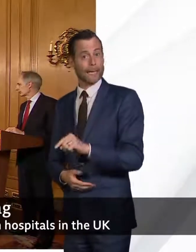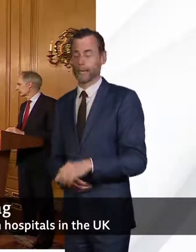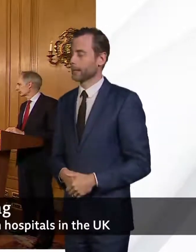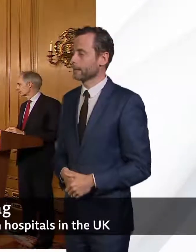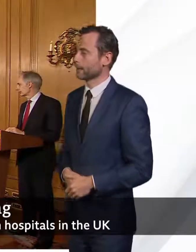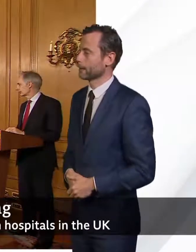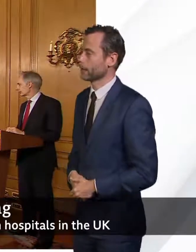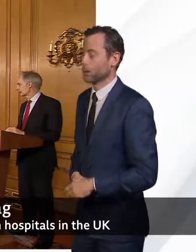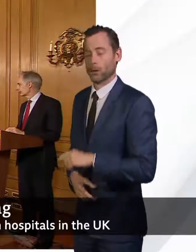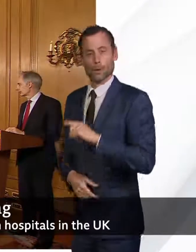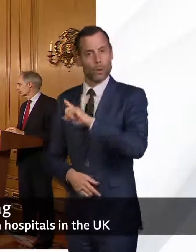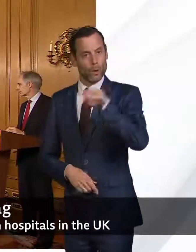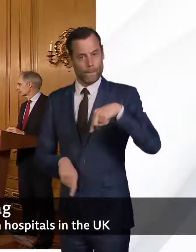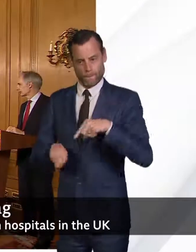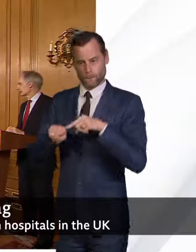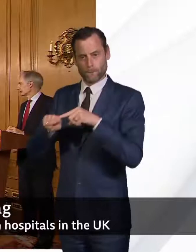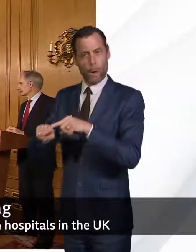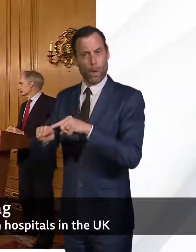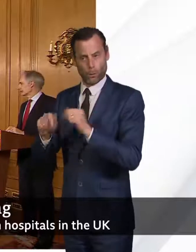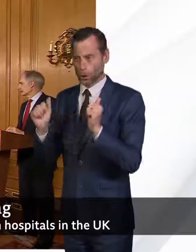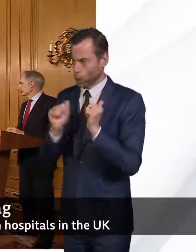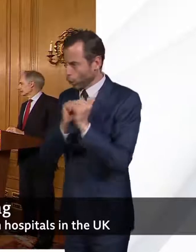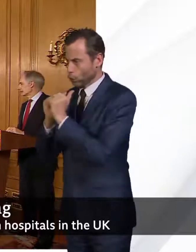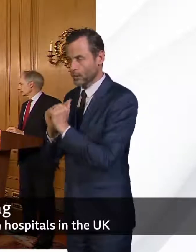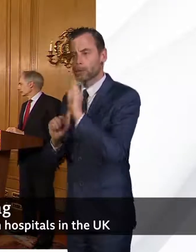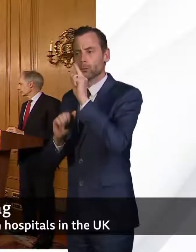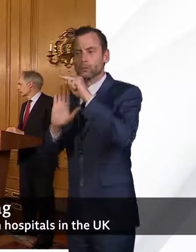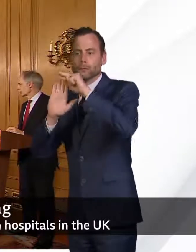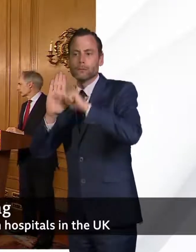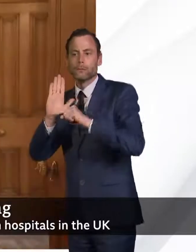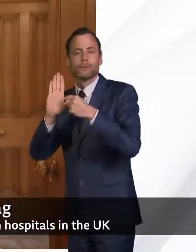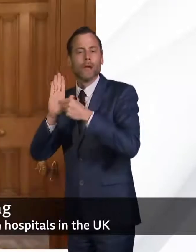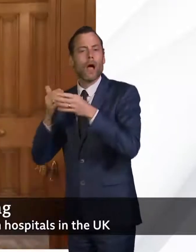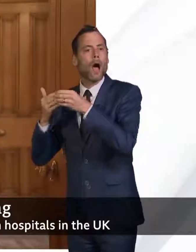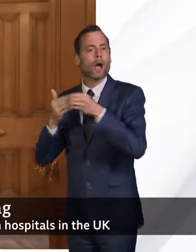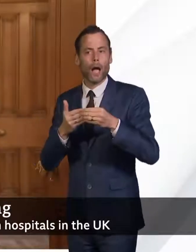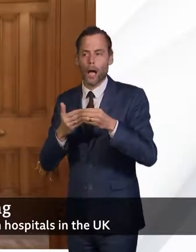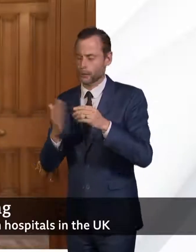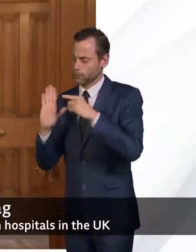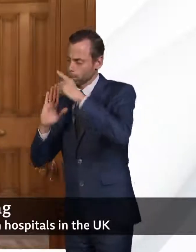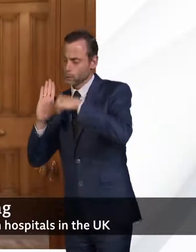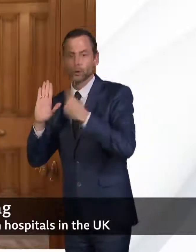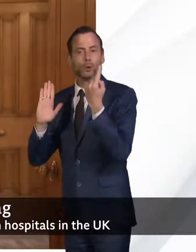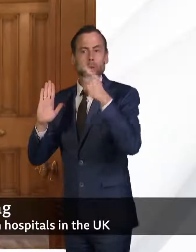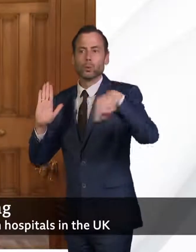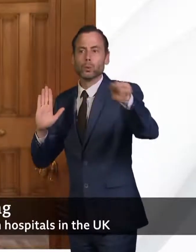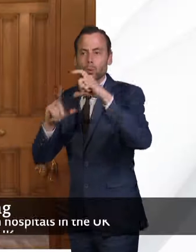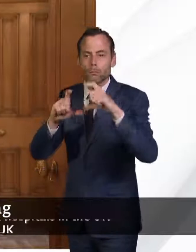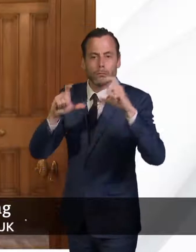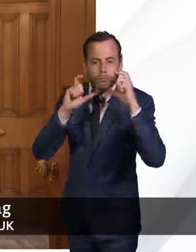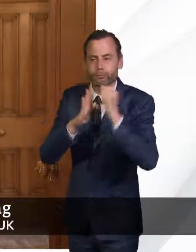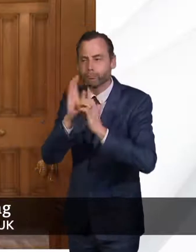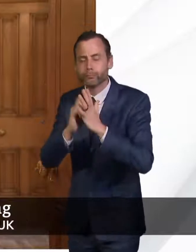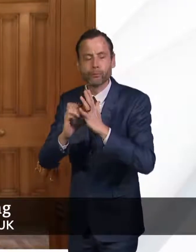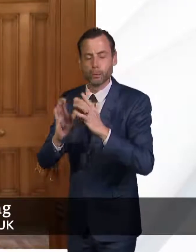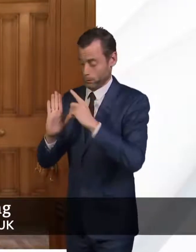agreed guidelines, that is available. We're constantly needing to buy more from abroad and to make more at